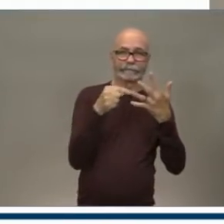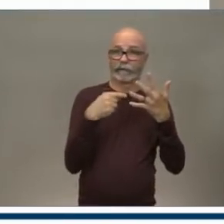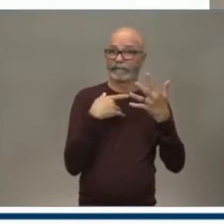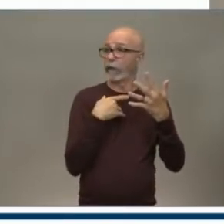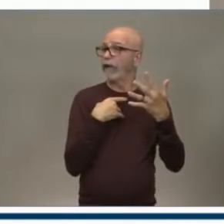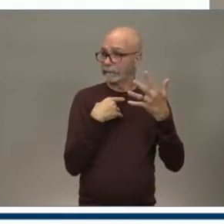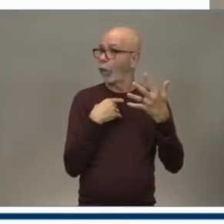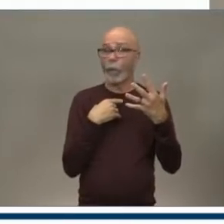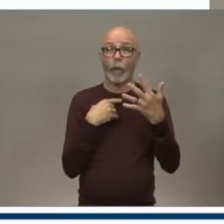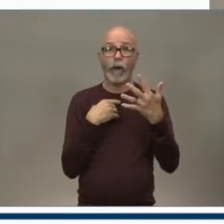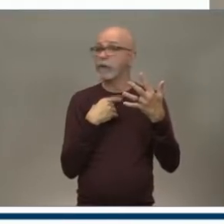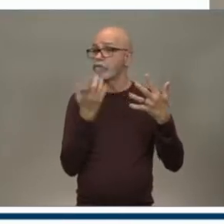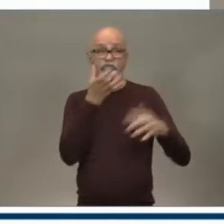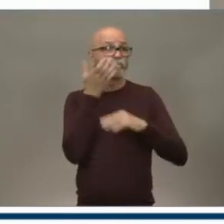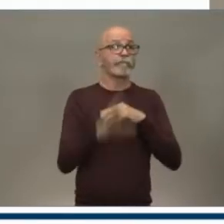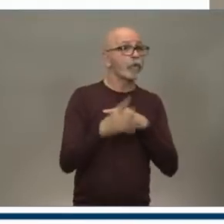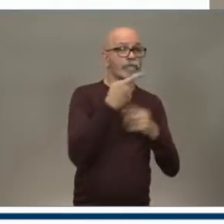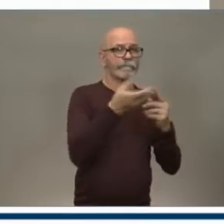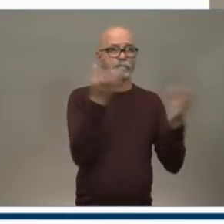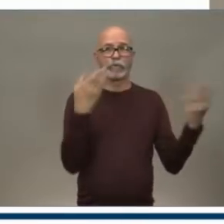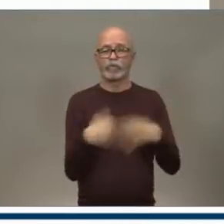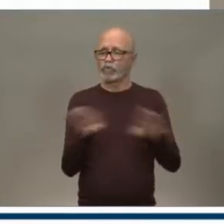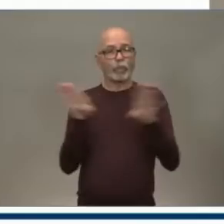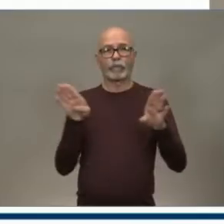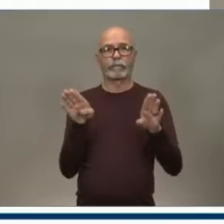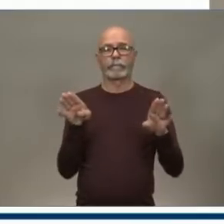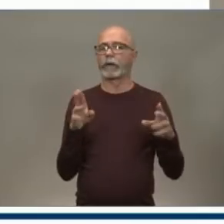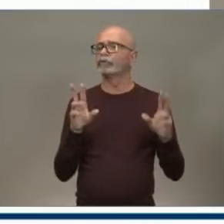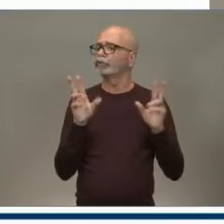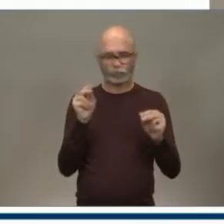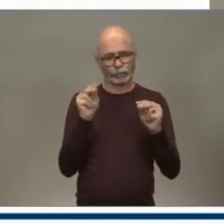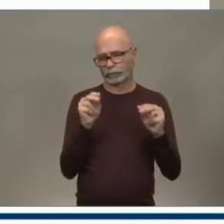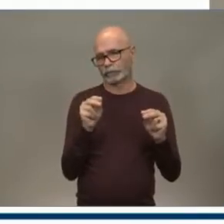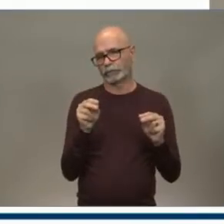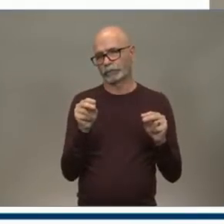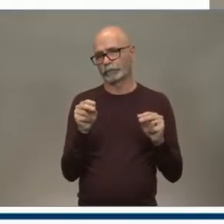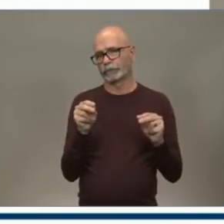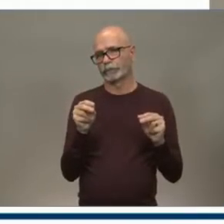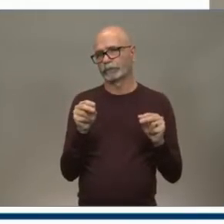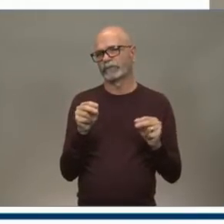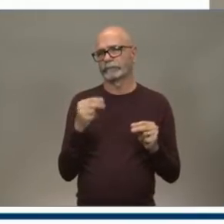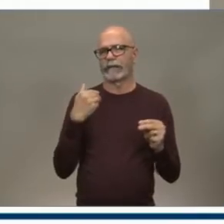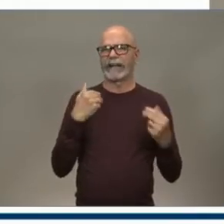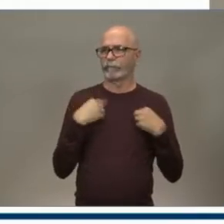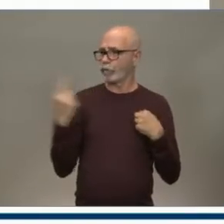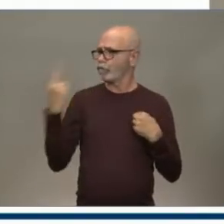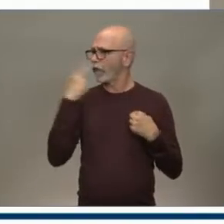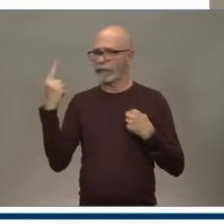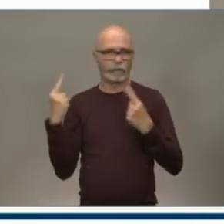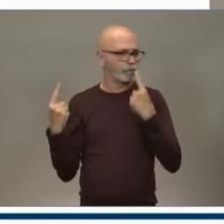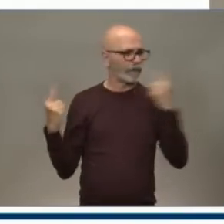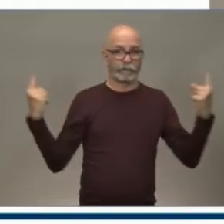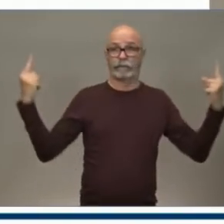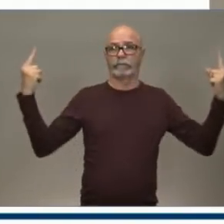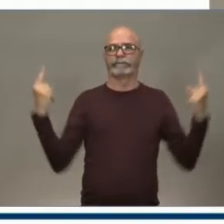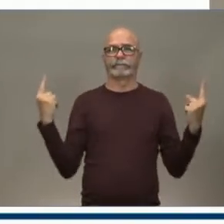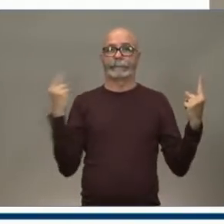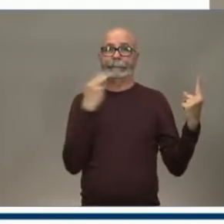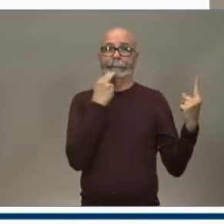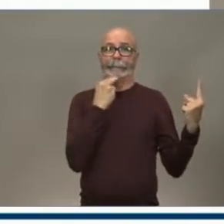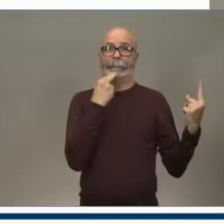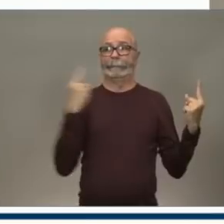We've had 2 cases, or a case in 2 schools, a single case in 2 schools. The